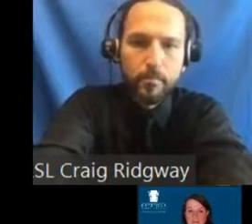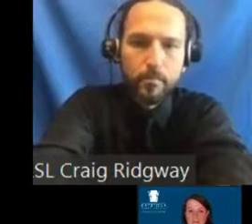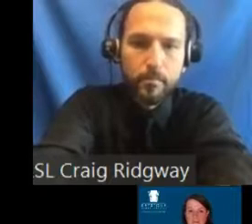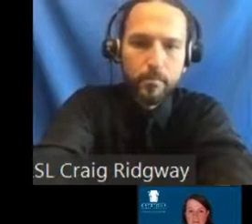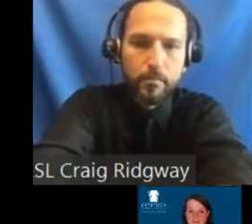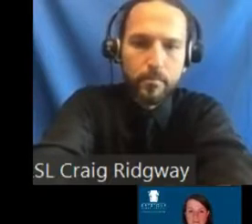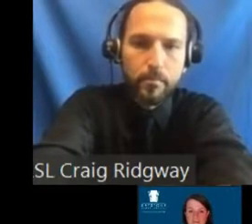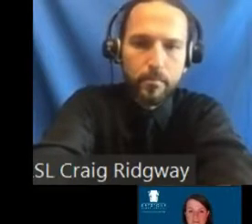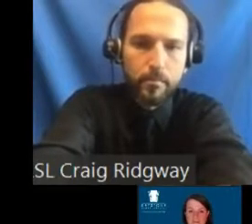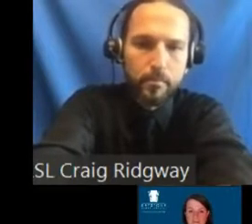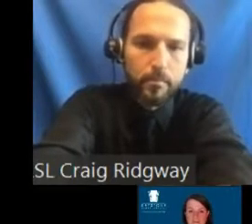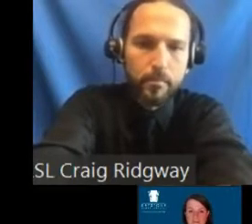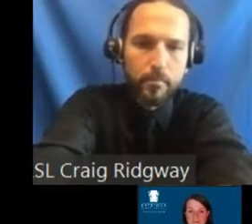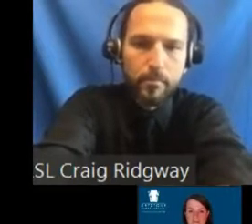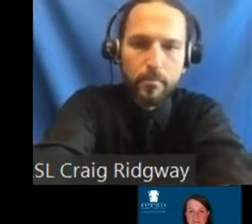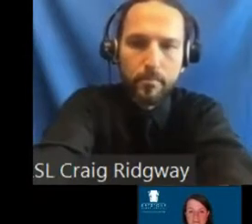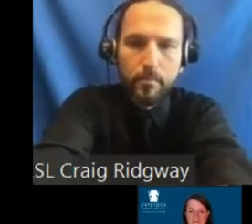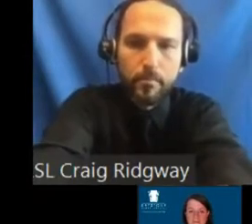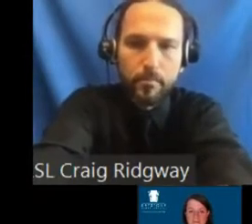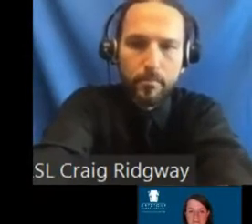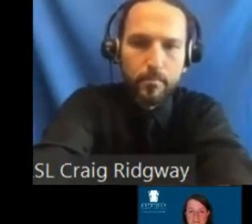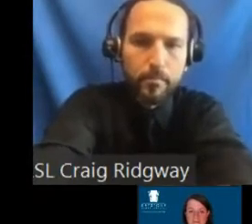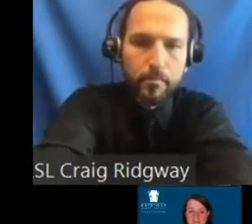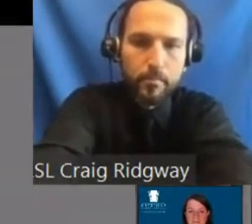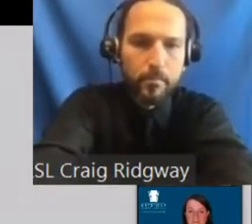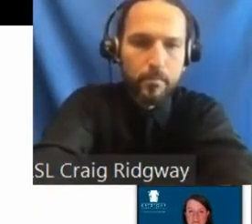space. And that's important to me.